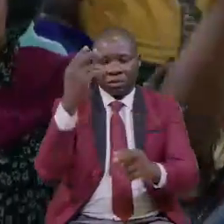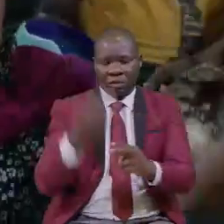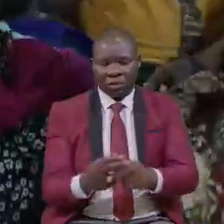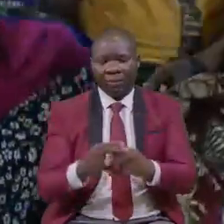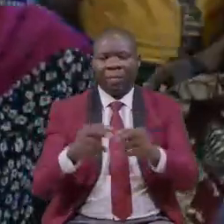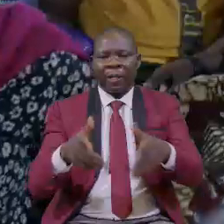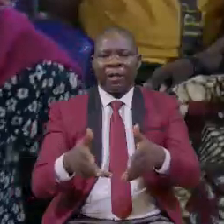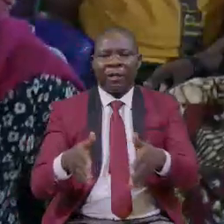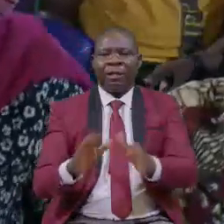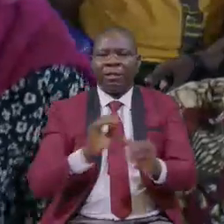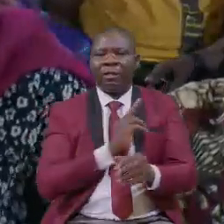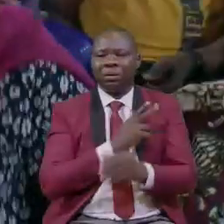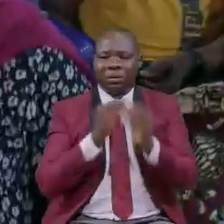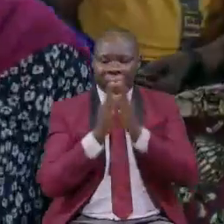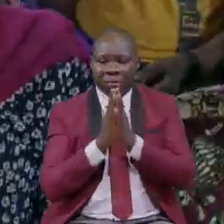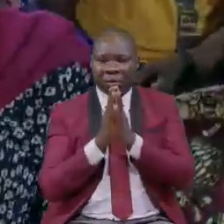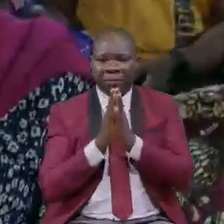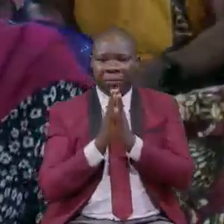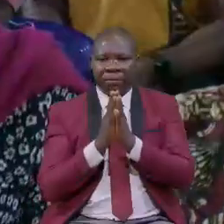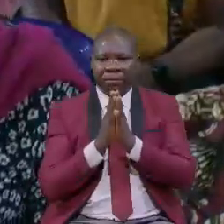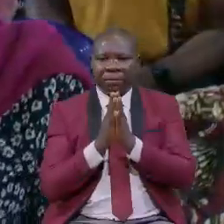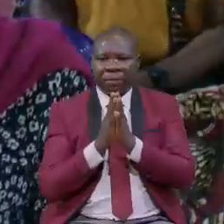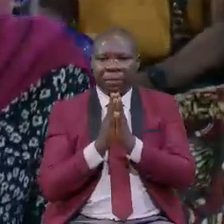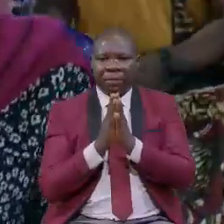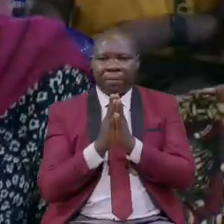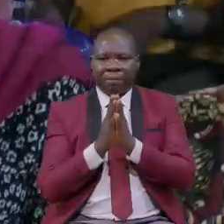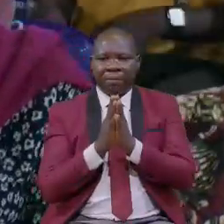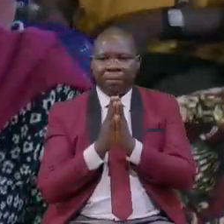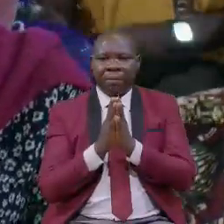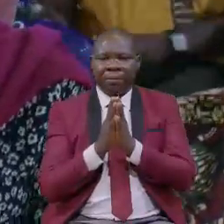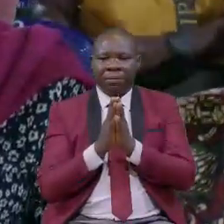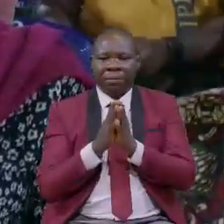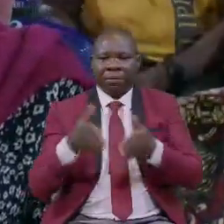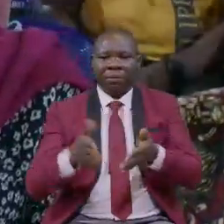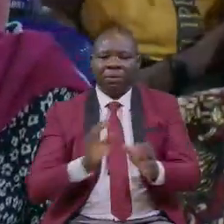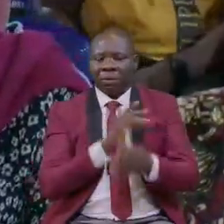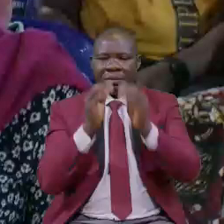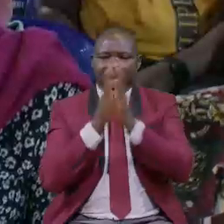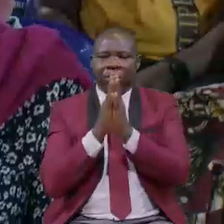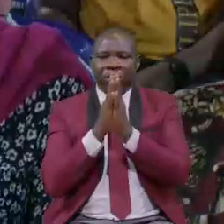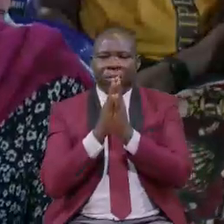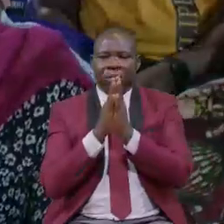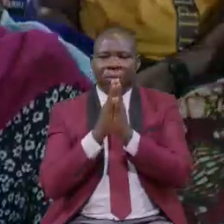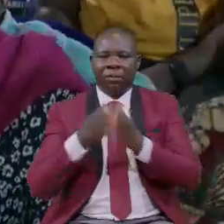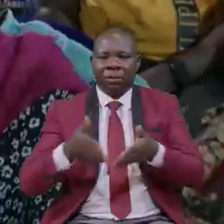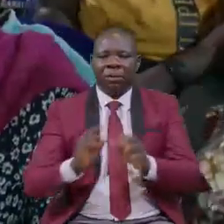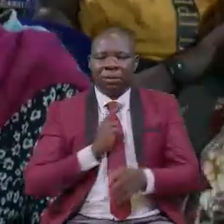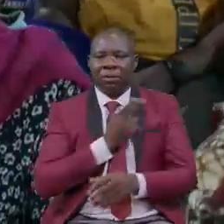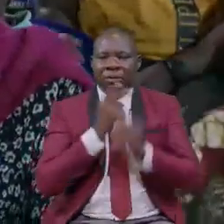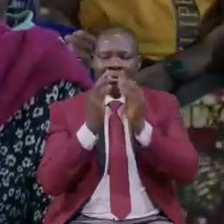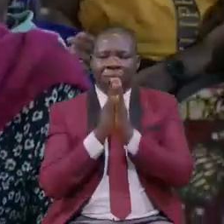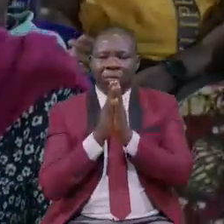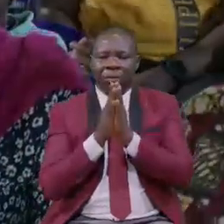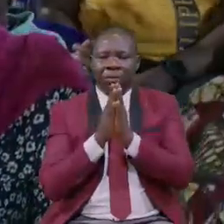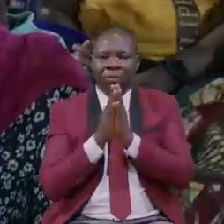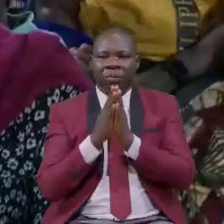Heads bowed, and eyes closed. Heads bowed, and eyes closed. You want